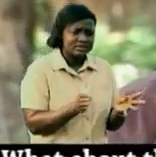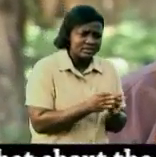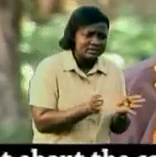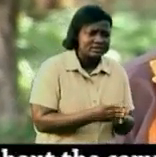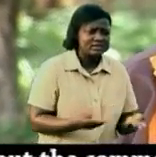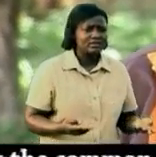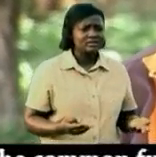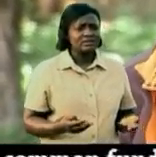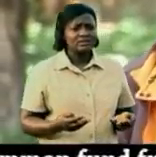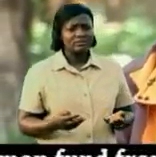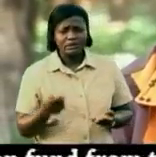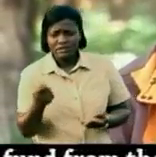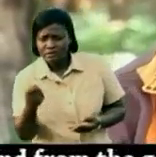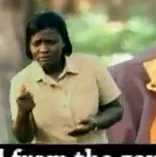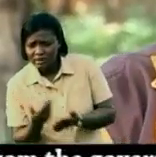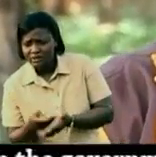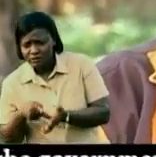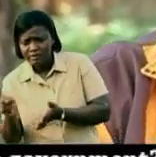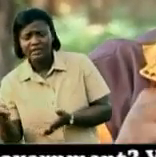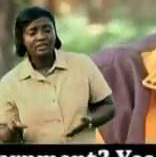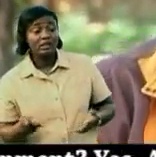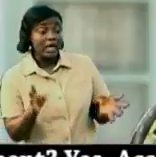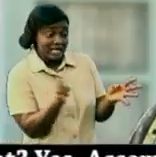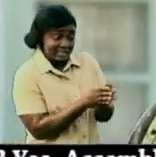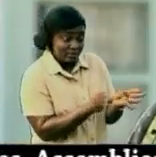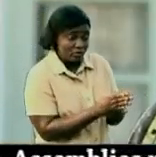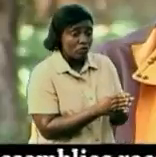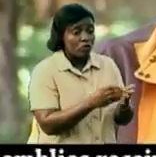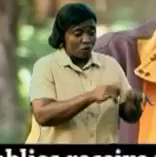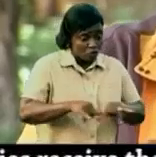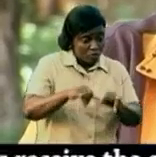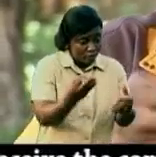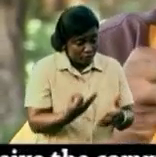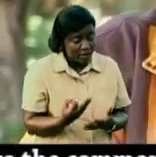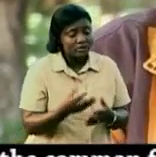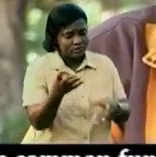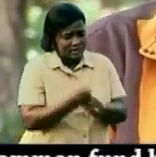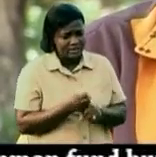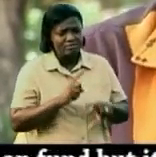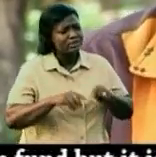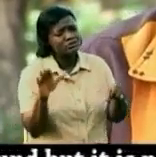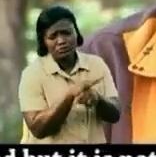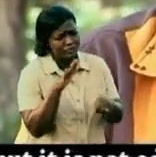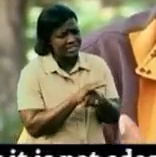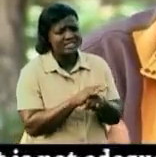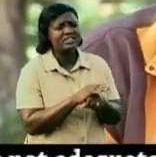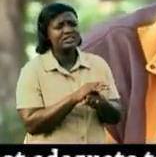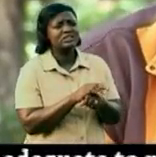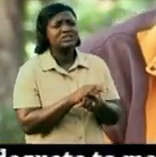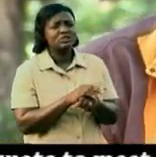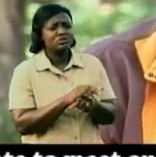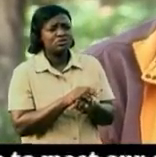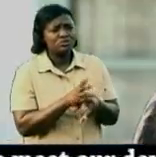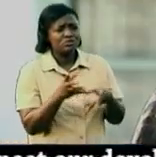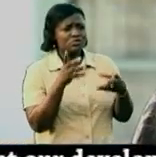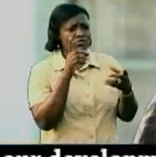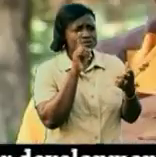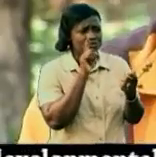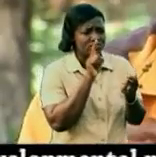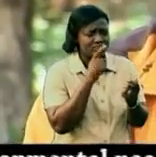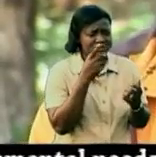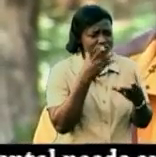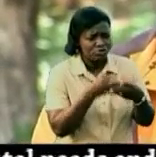Yes. Assemblies receive the common fund, but it is not adequate to meet our developmental needs.